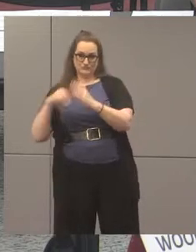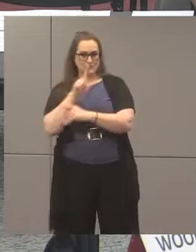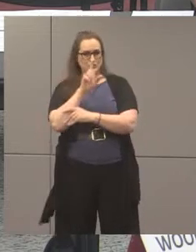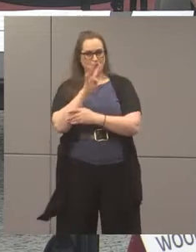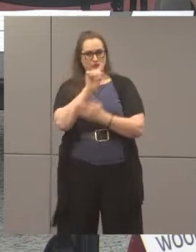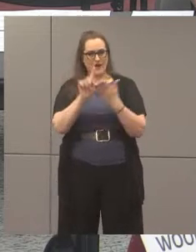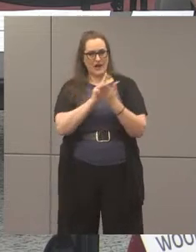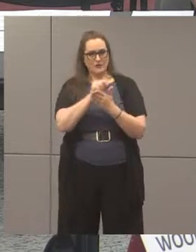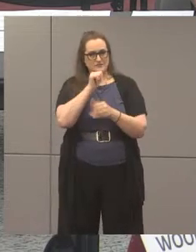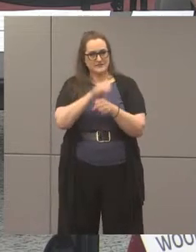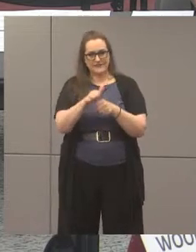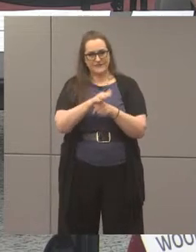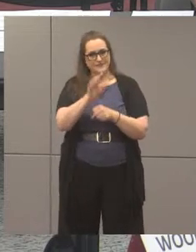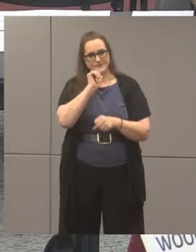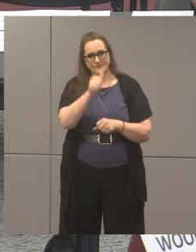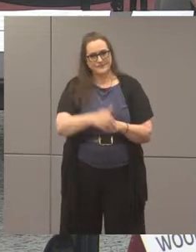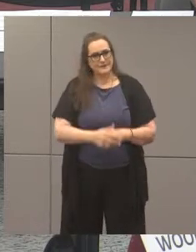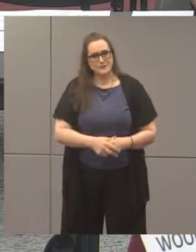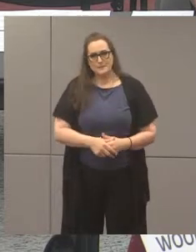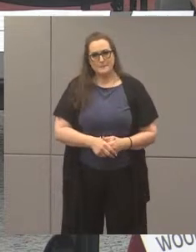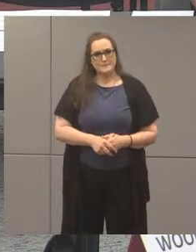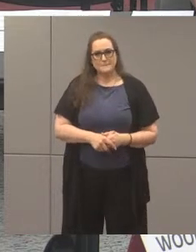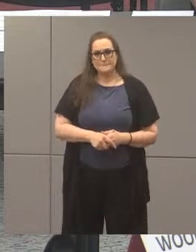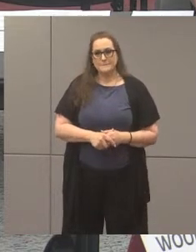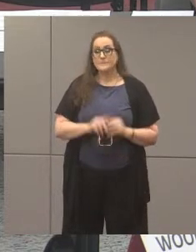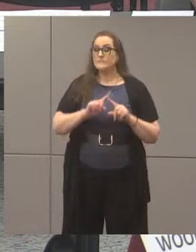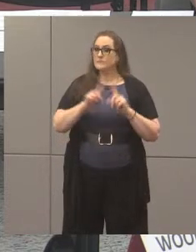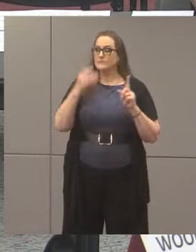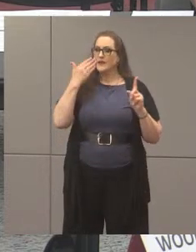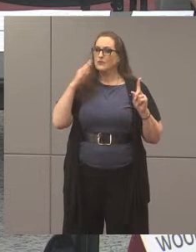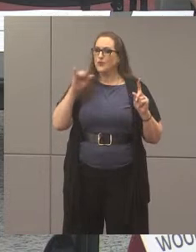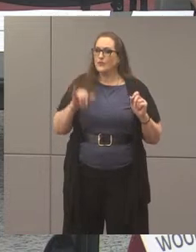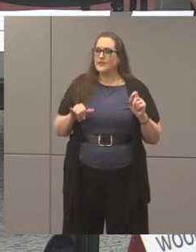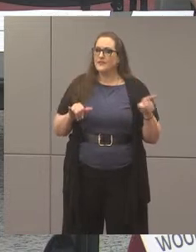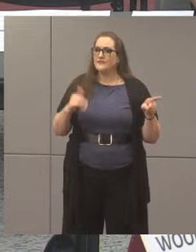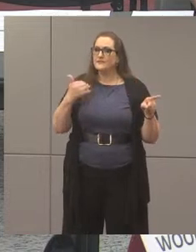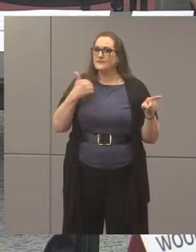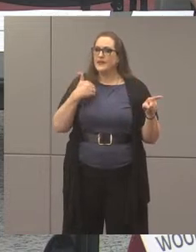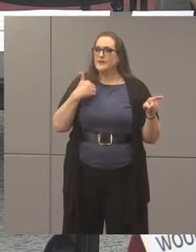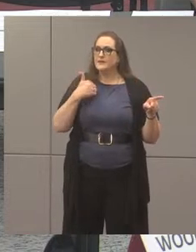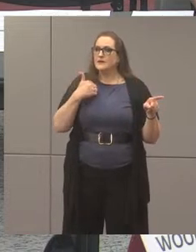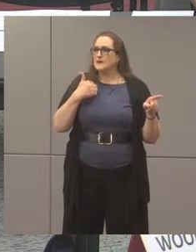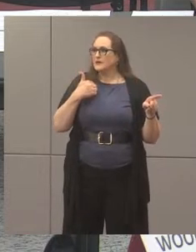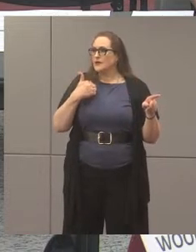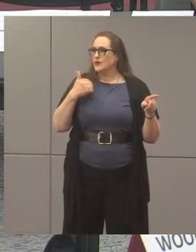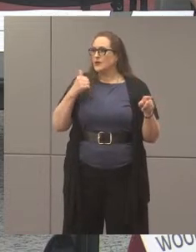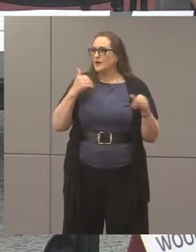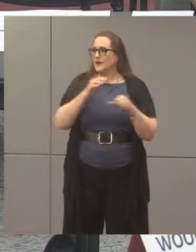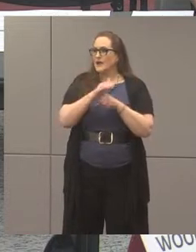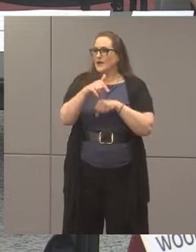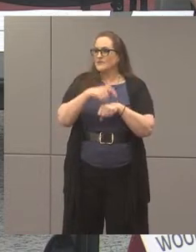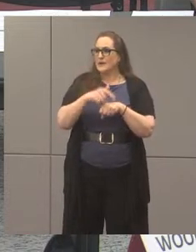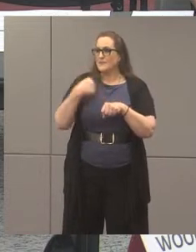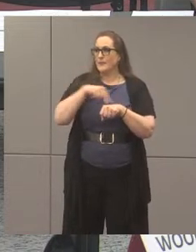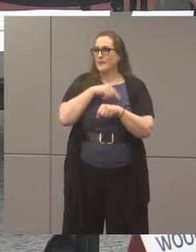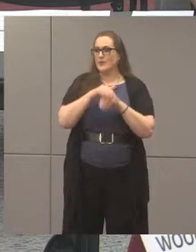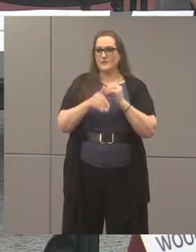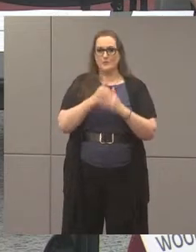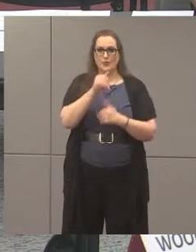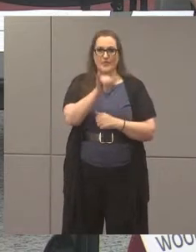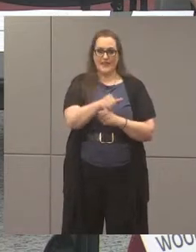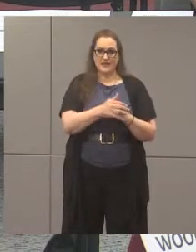enough time. But I don't know that there is where we have enough time that we're comfortable with